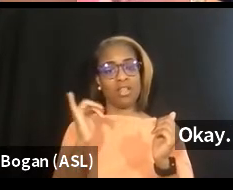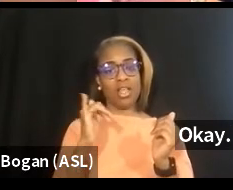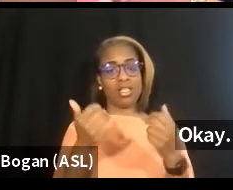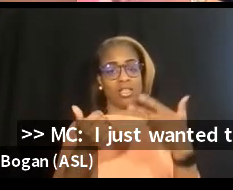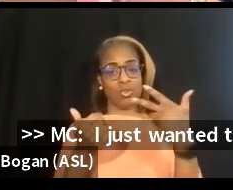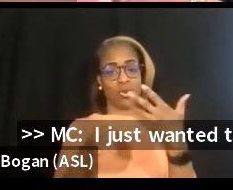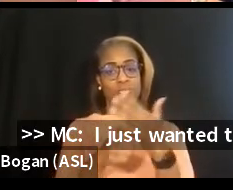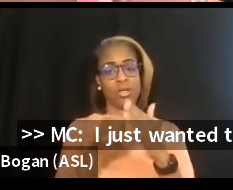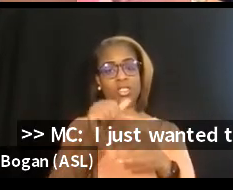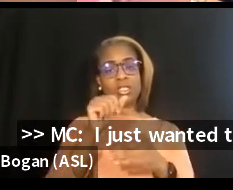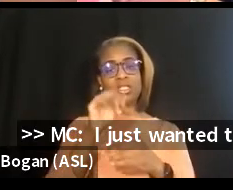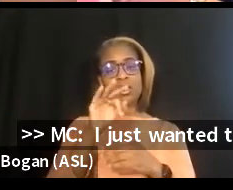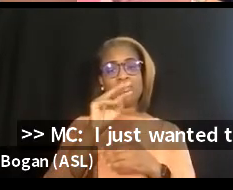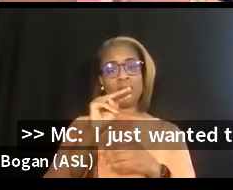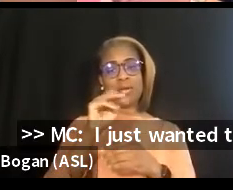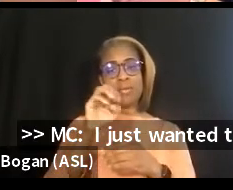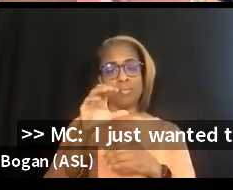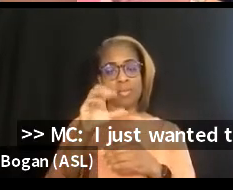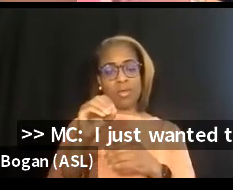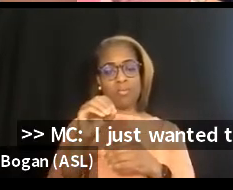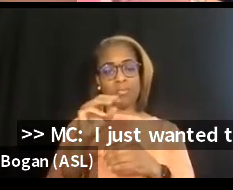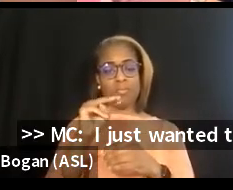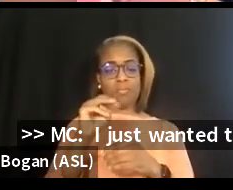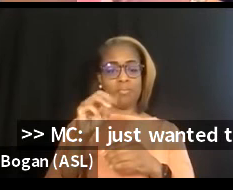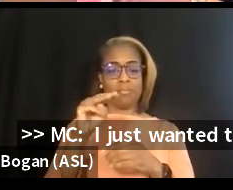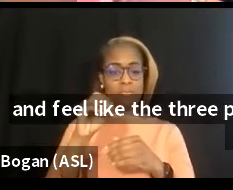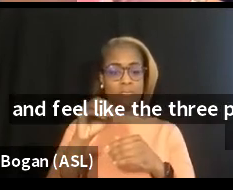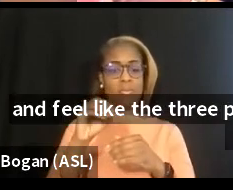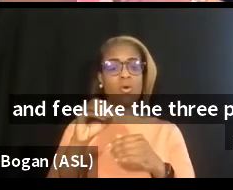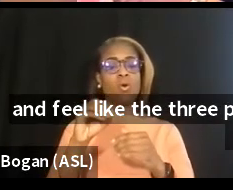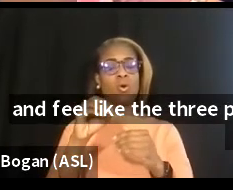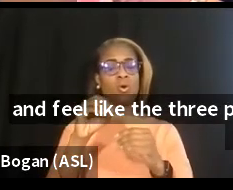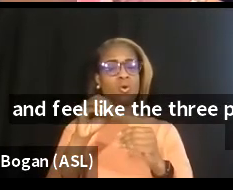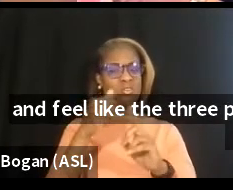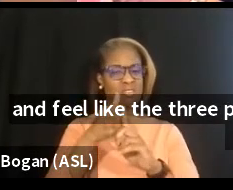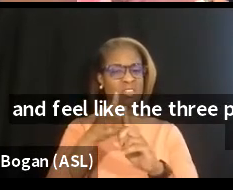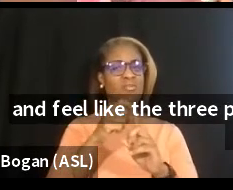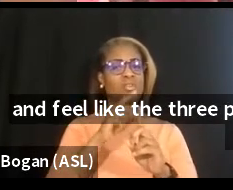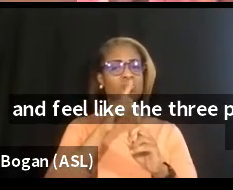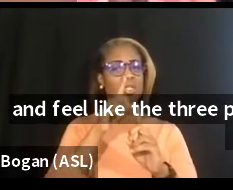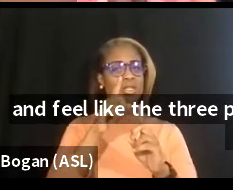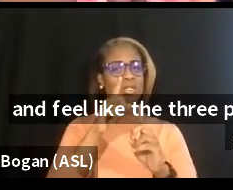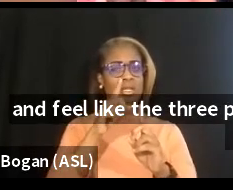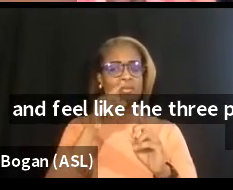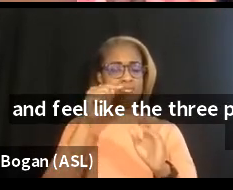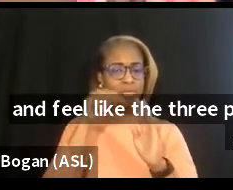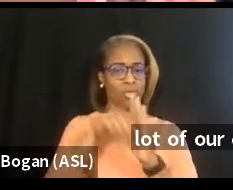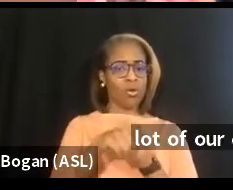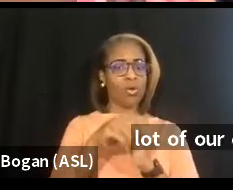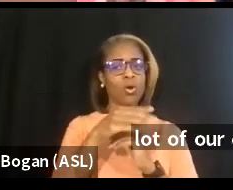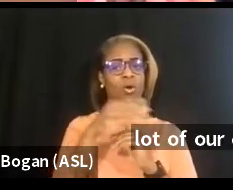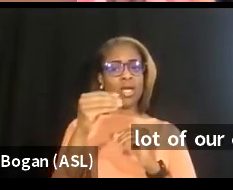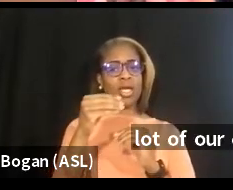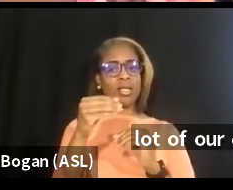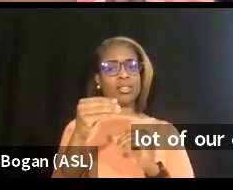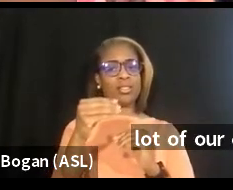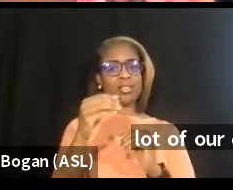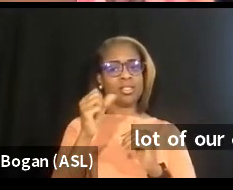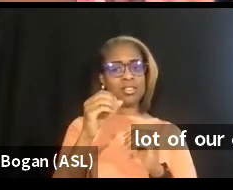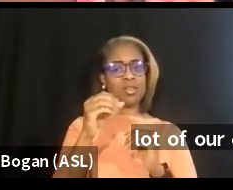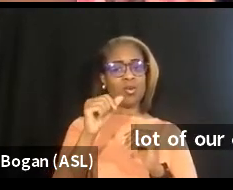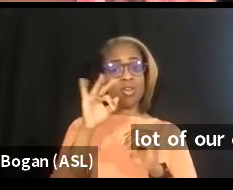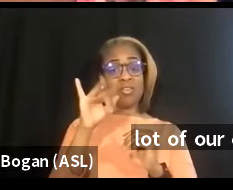memorandum just reflects a lot of our discussion, feels comprehensive, thorough, just really appreciate it. And yeah, Aaron asked the question. I just wanted to make sure we got it. If this